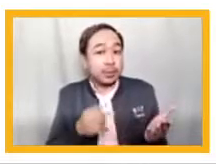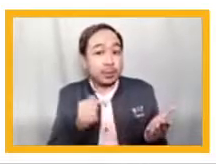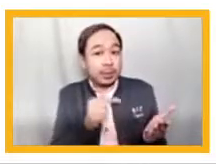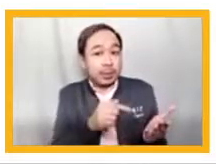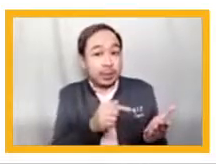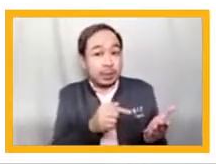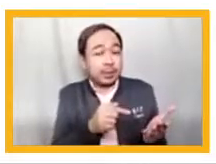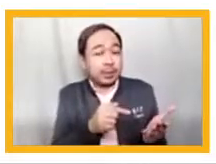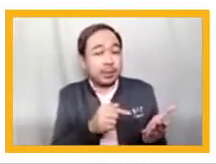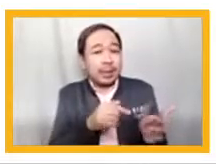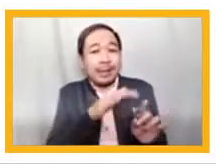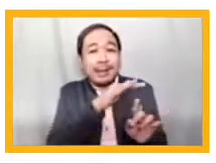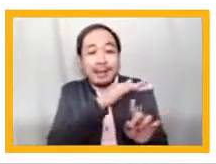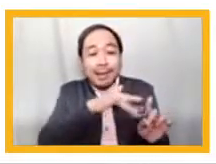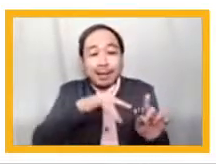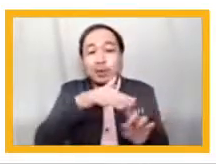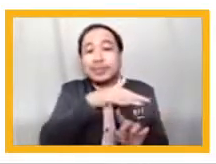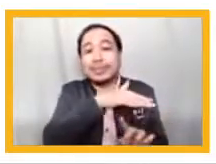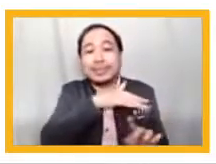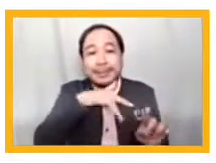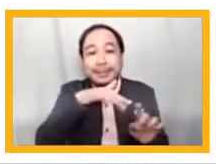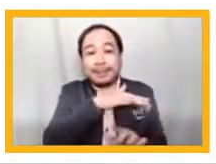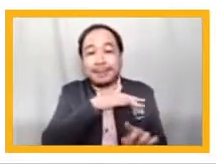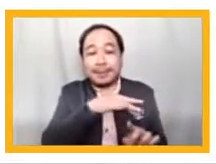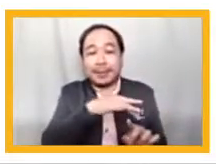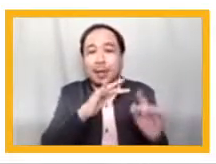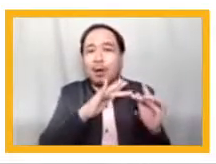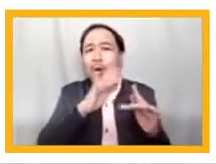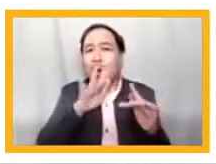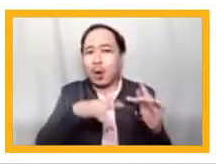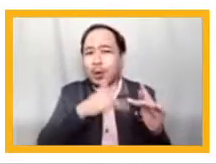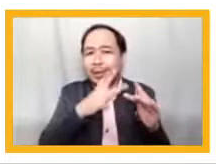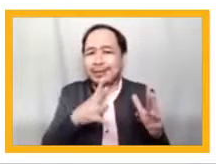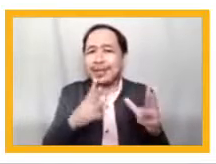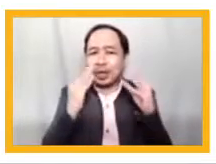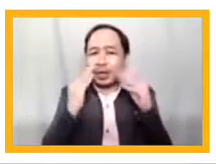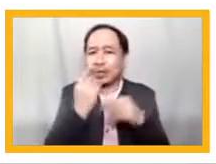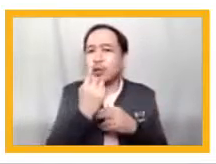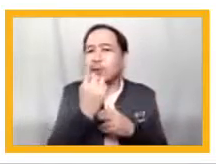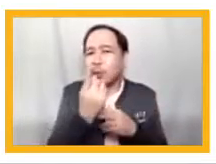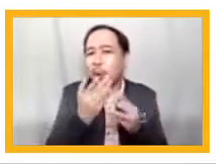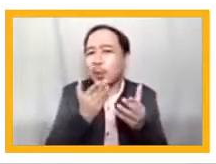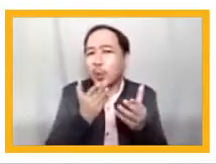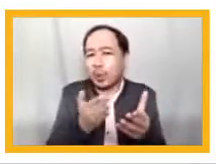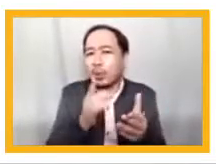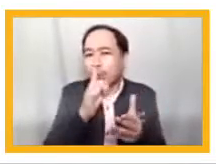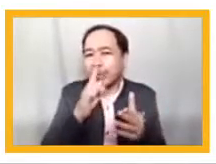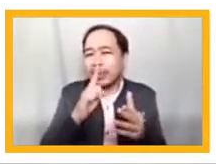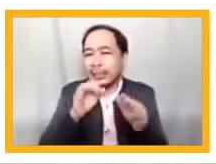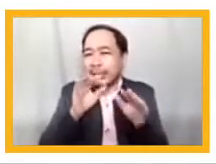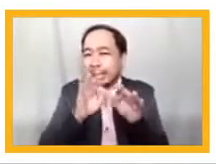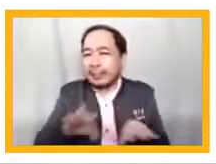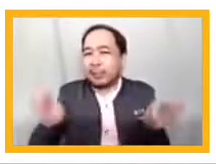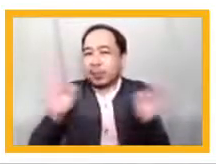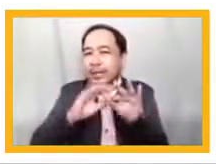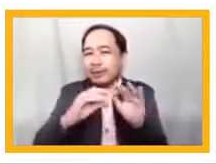ecosystem, the open online learning is one, so and so the part, important part of this ecosystem.